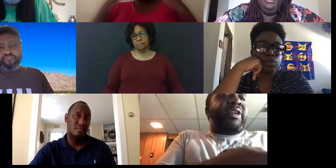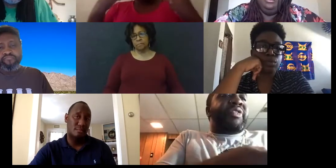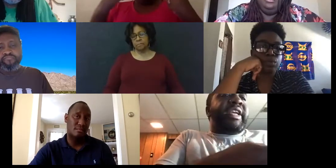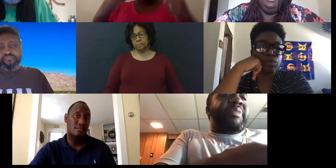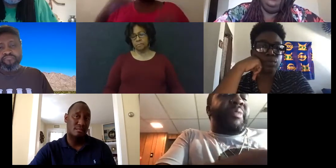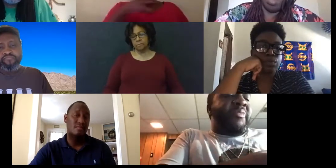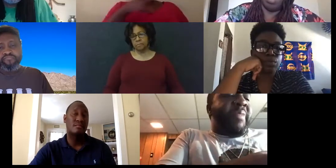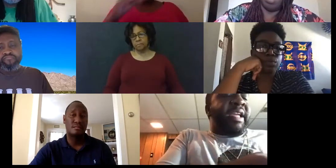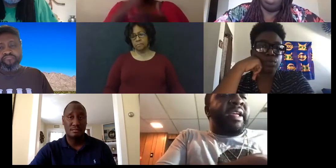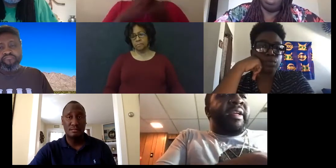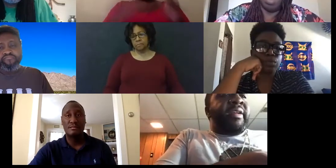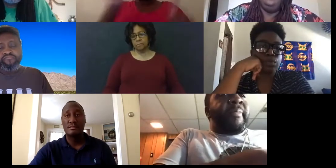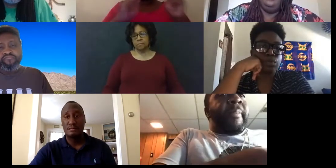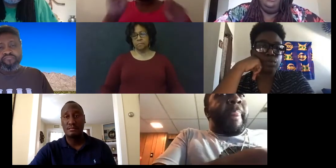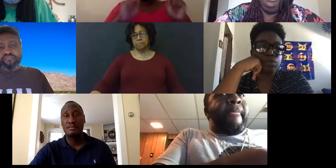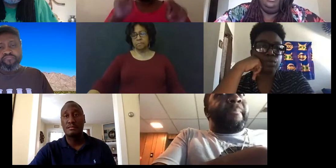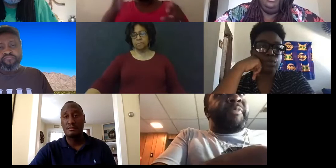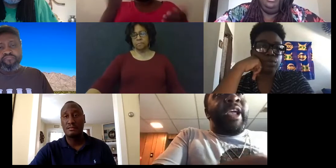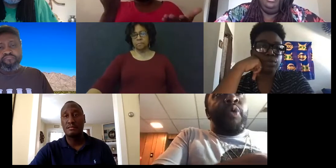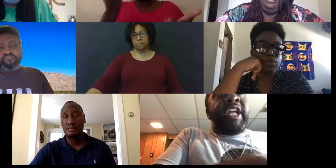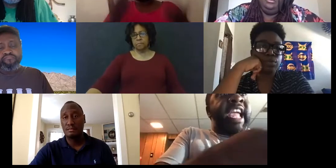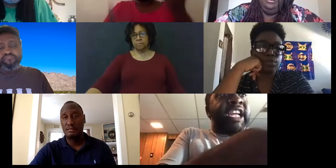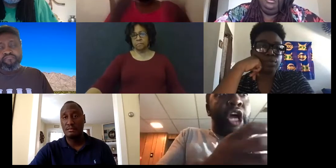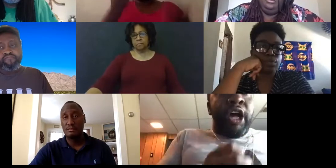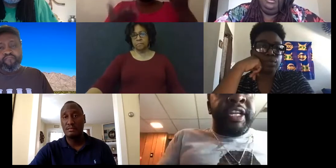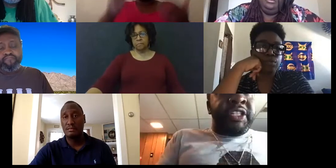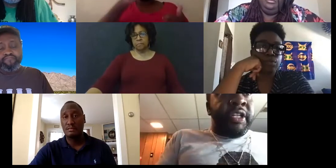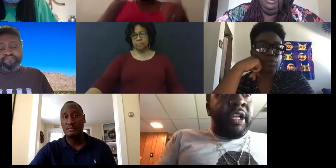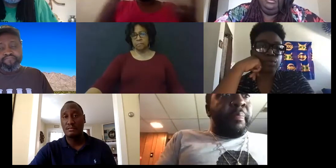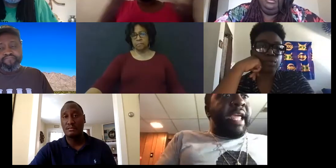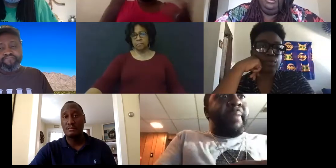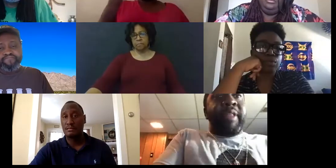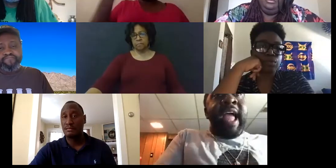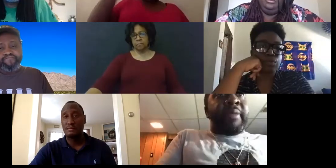that certain things that people maybe didn't